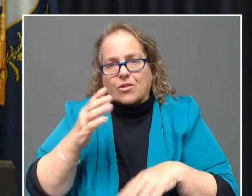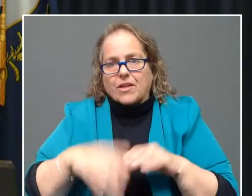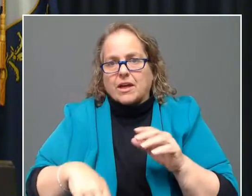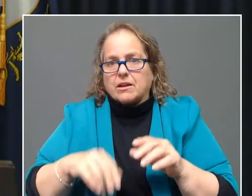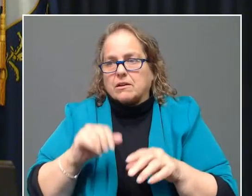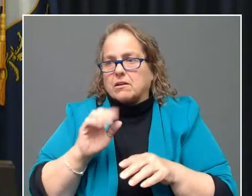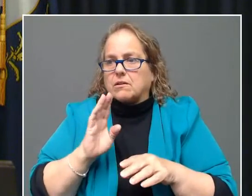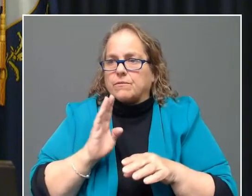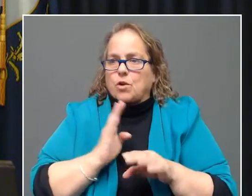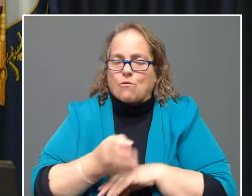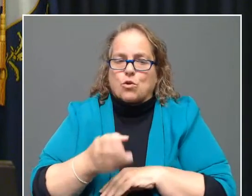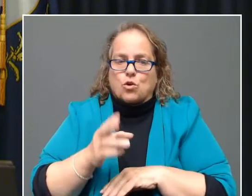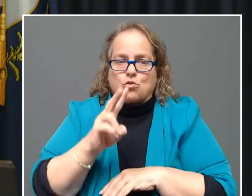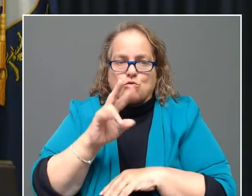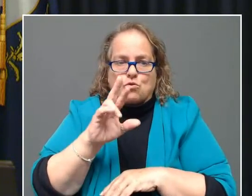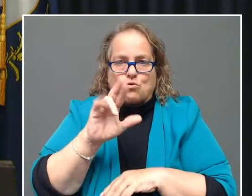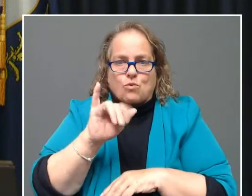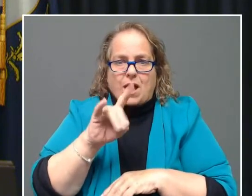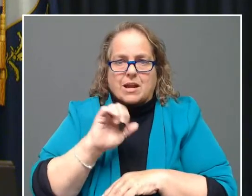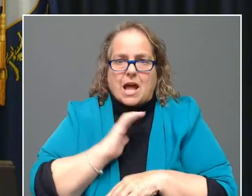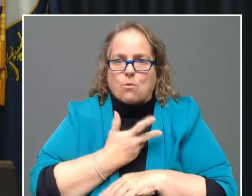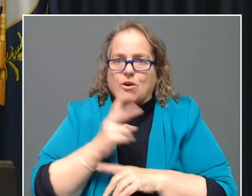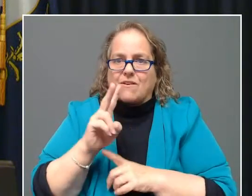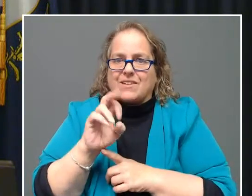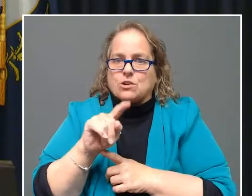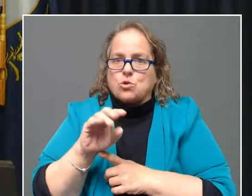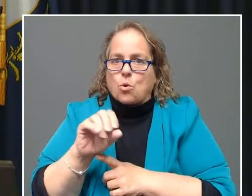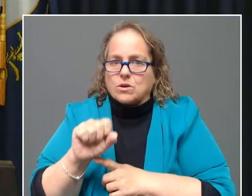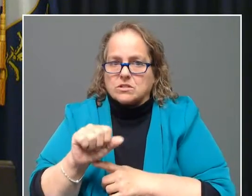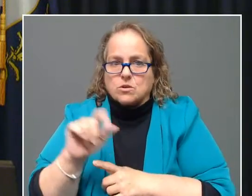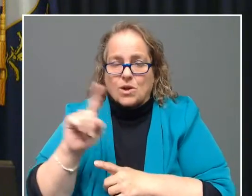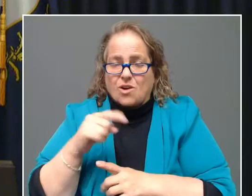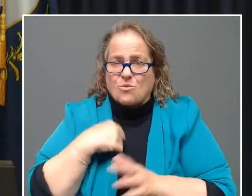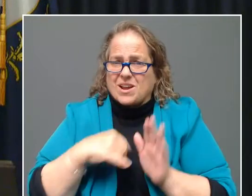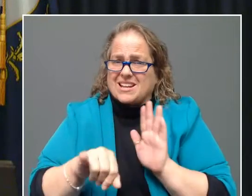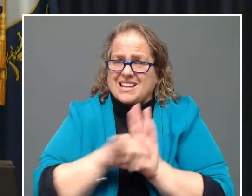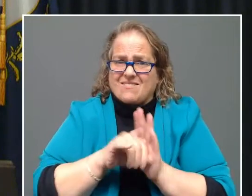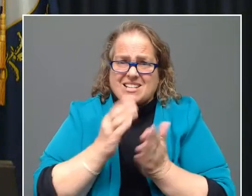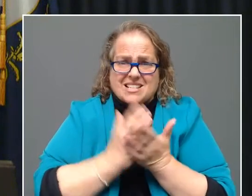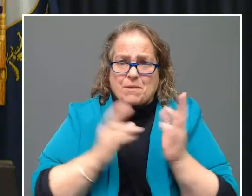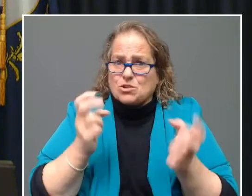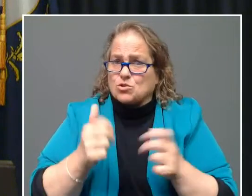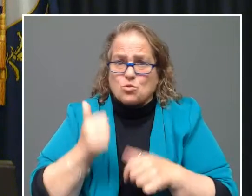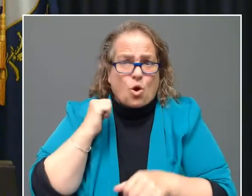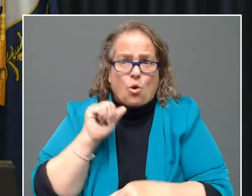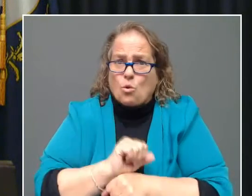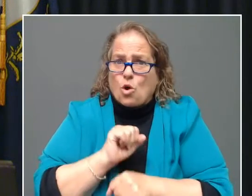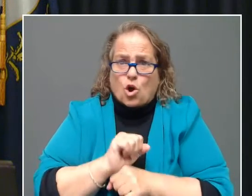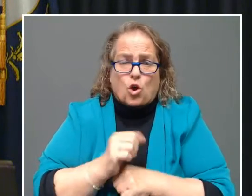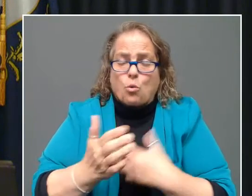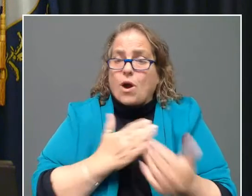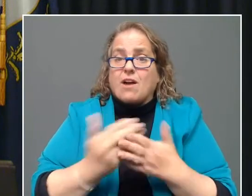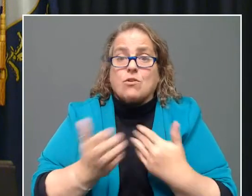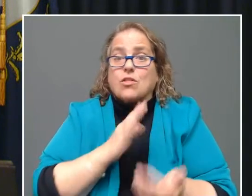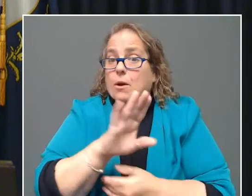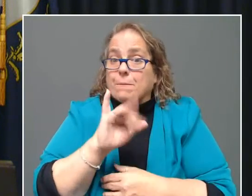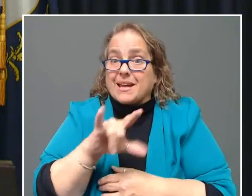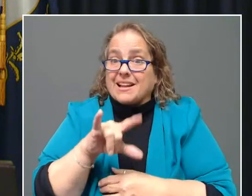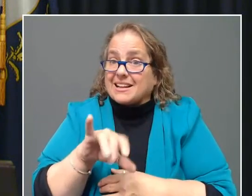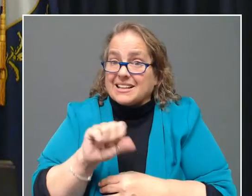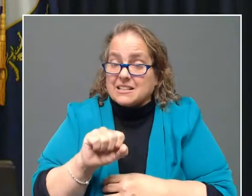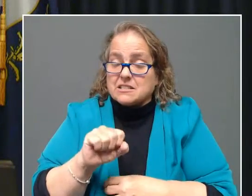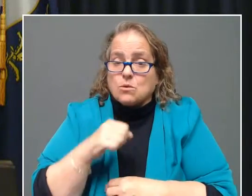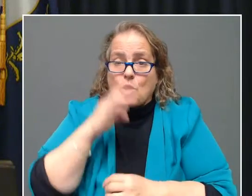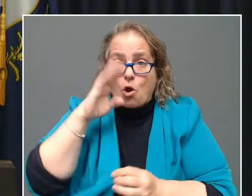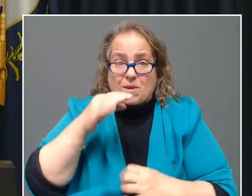we identified just an issue where it won't work, whatever the bill is. And we were hoping that they would, instead of overriding,